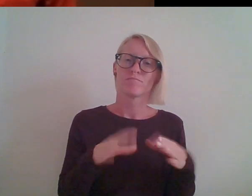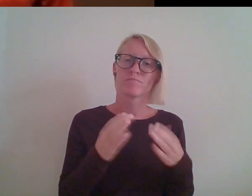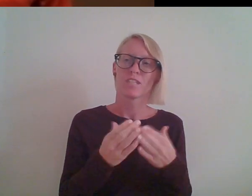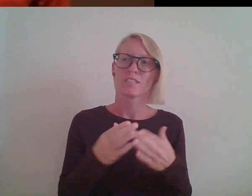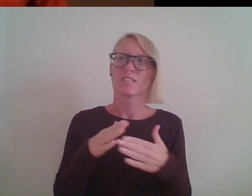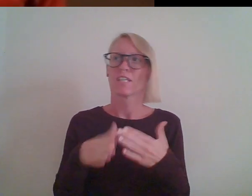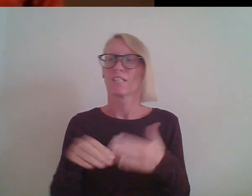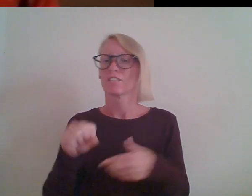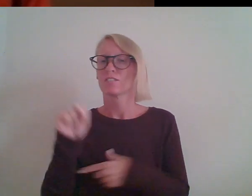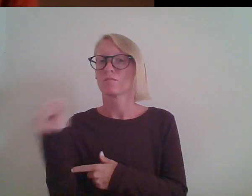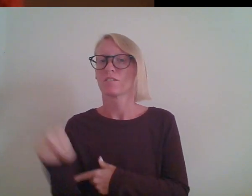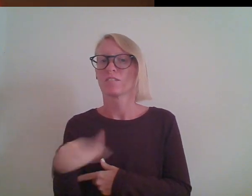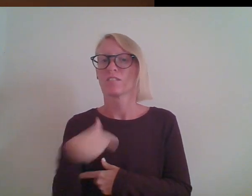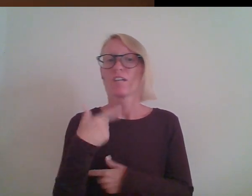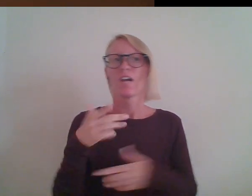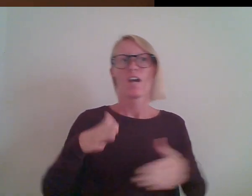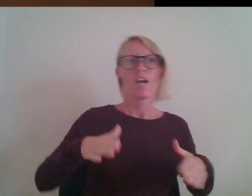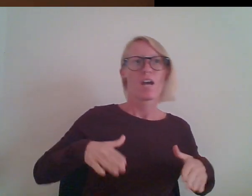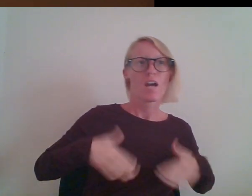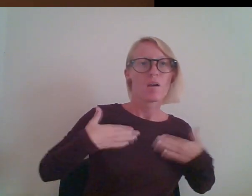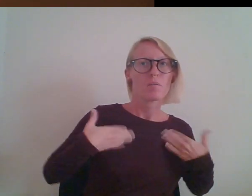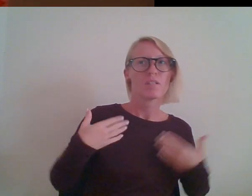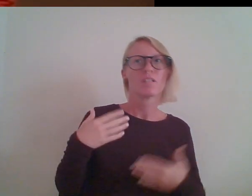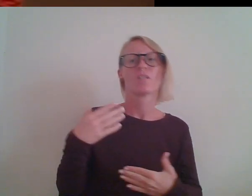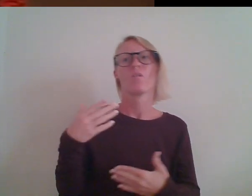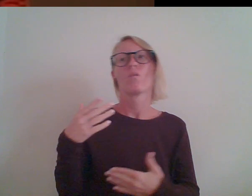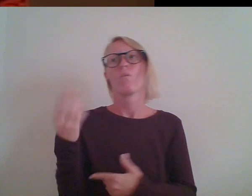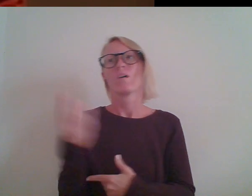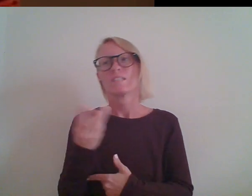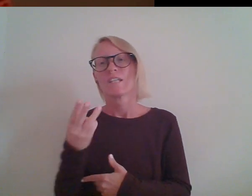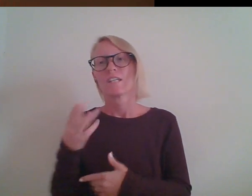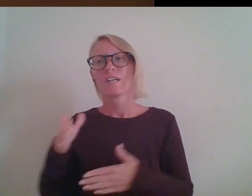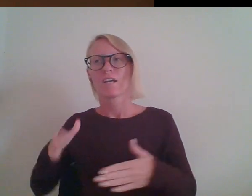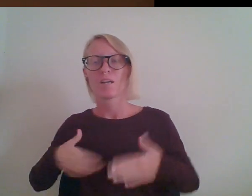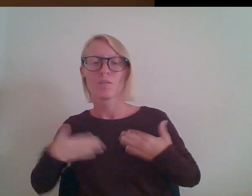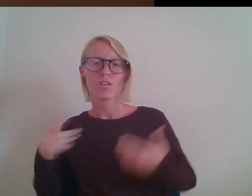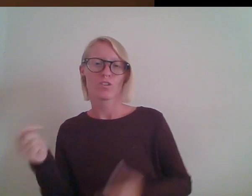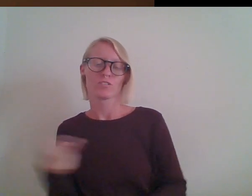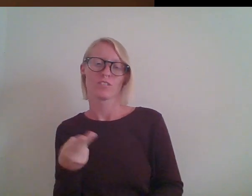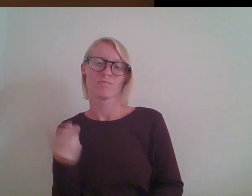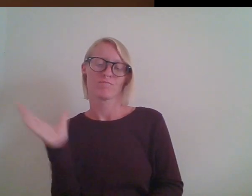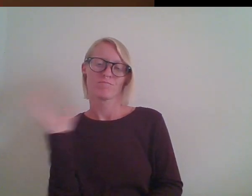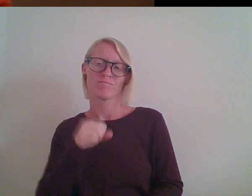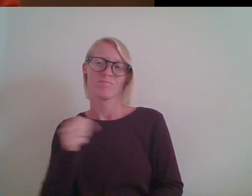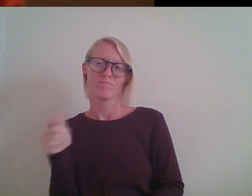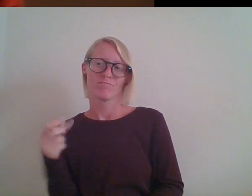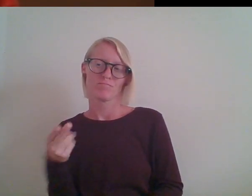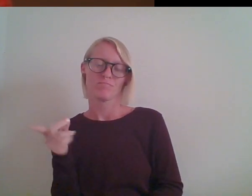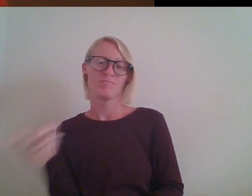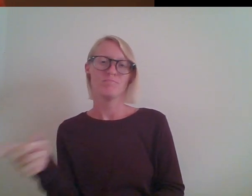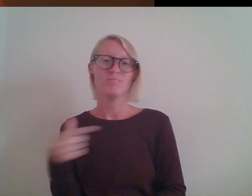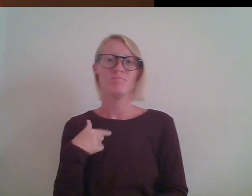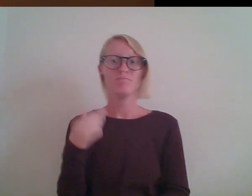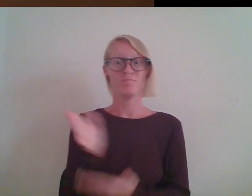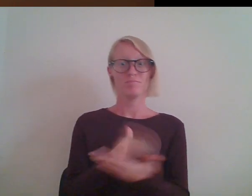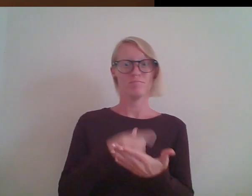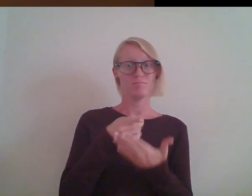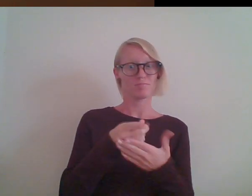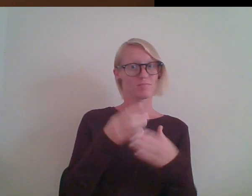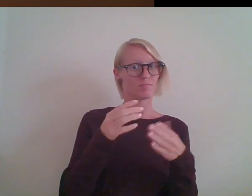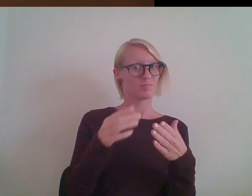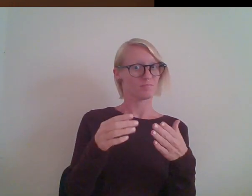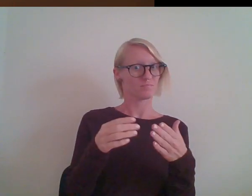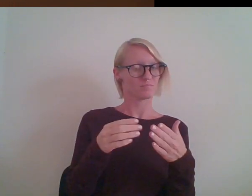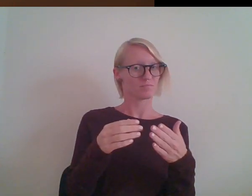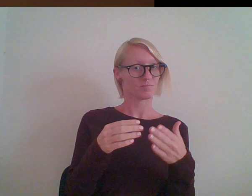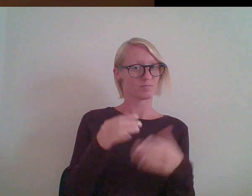Wednesday or Thursday? But you'd guess probably Thursday. Now, some of you are in my intro class this quarter. And I do something